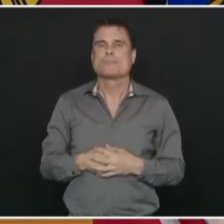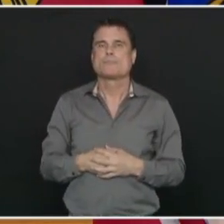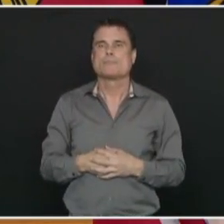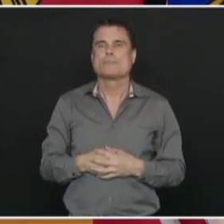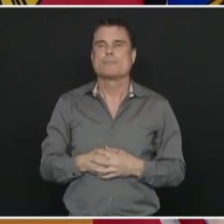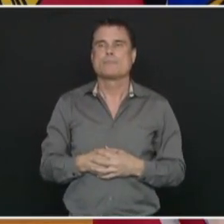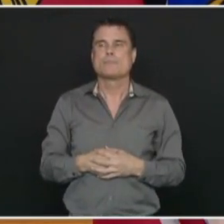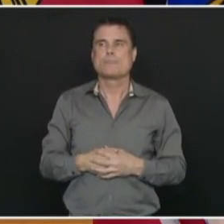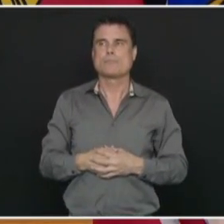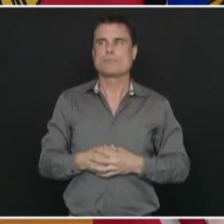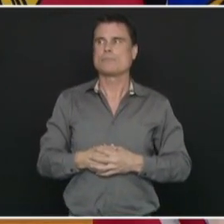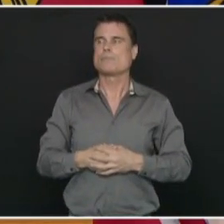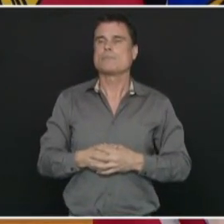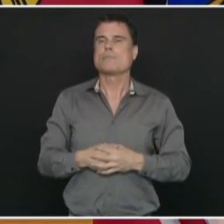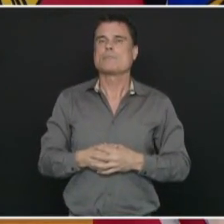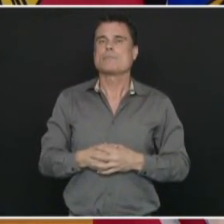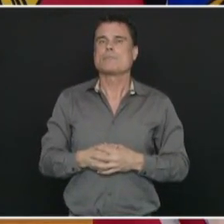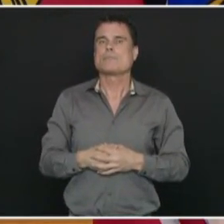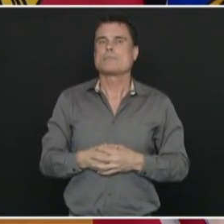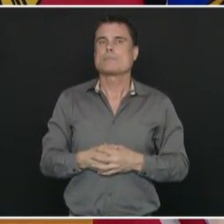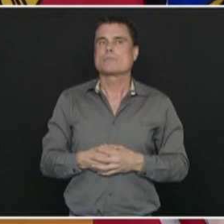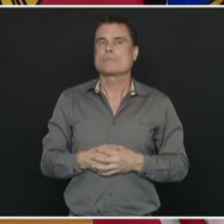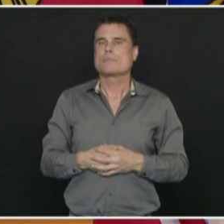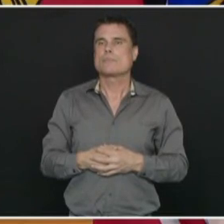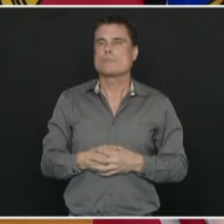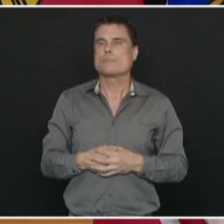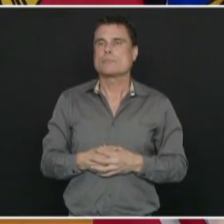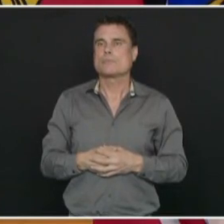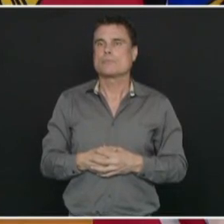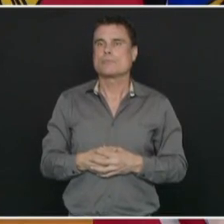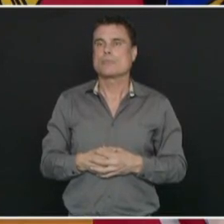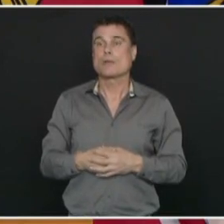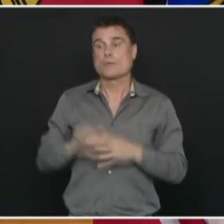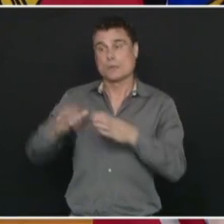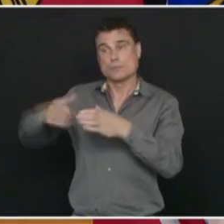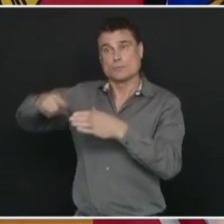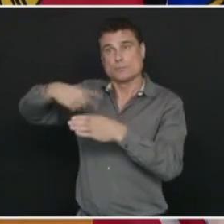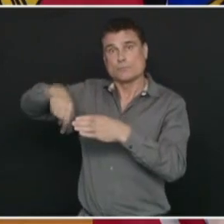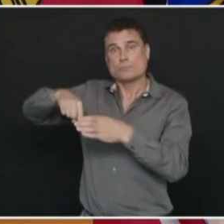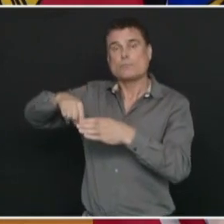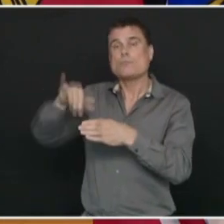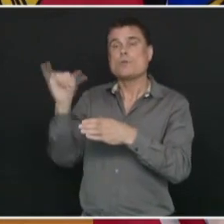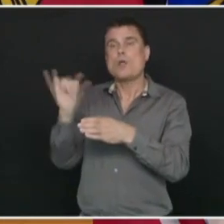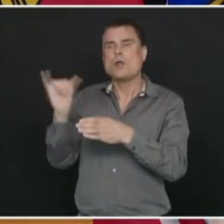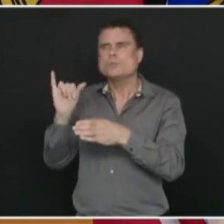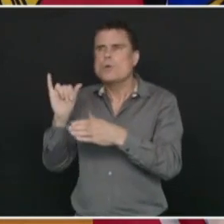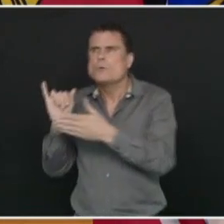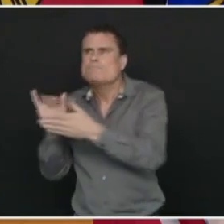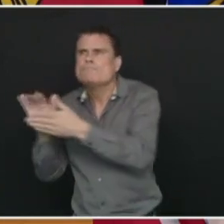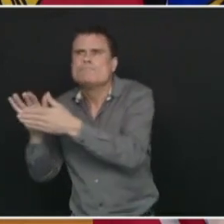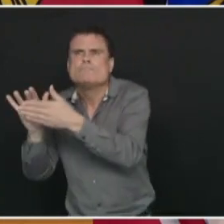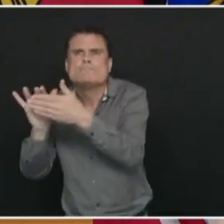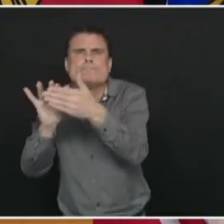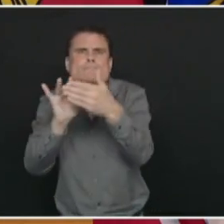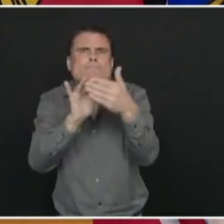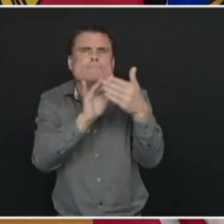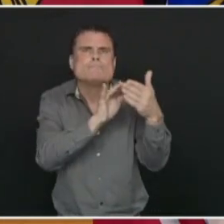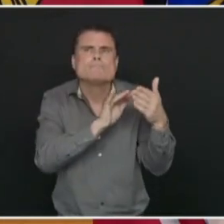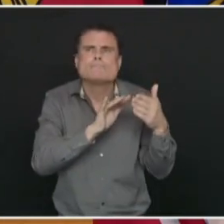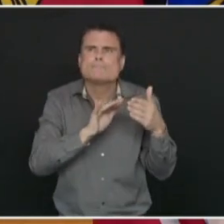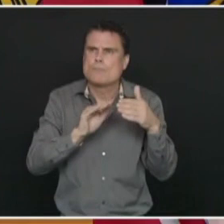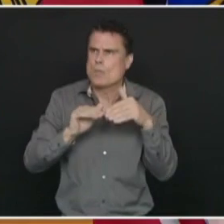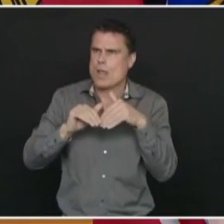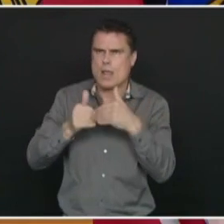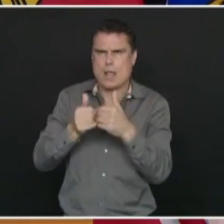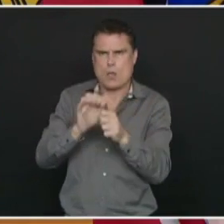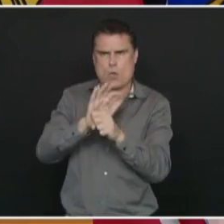to have those opportunities to go outside. And what I'm seeing as well is that people are really good about it. They're keeping their distance, they're keeping their